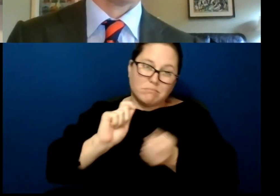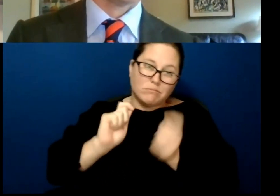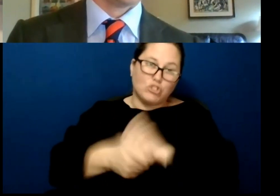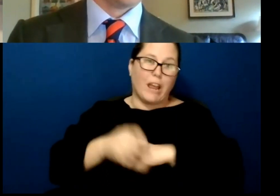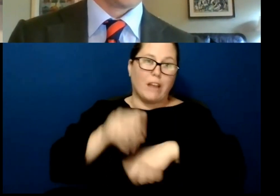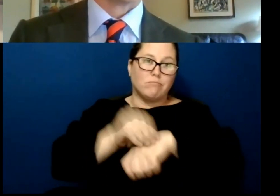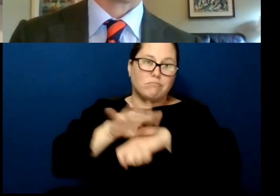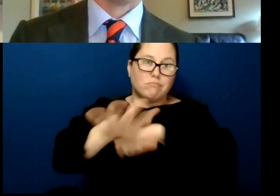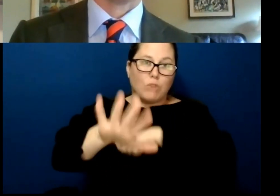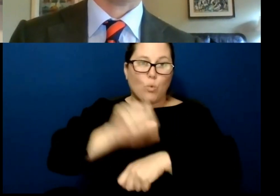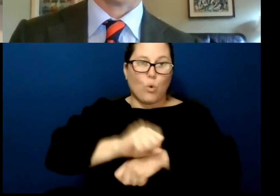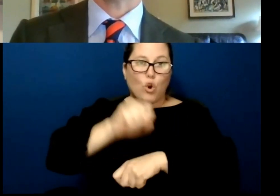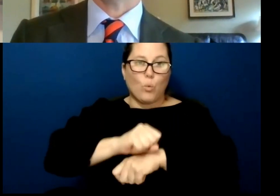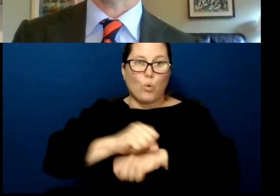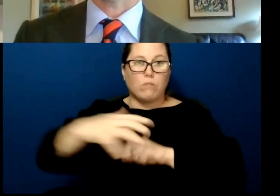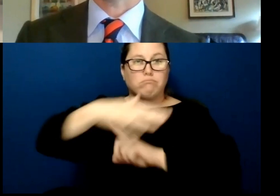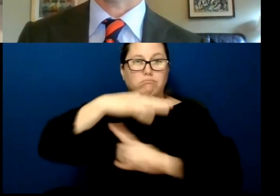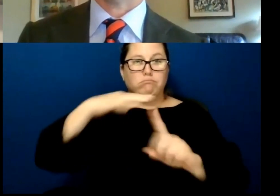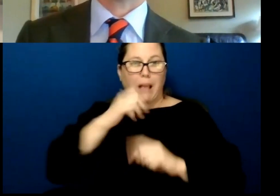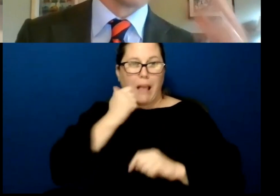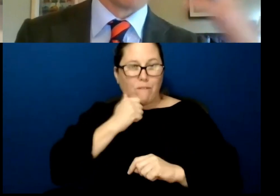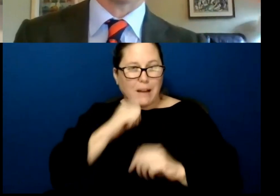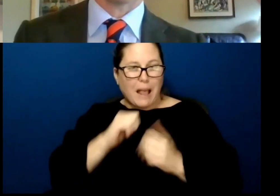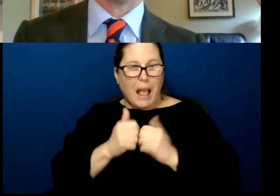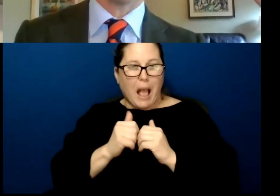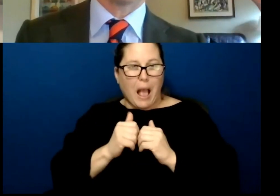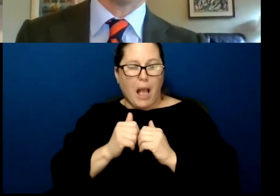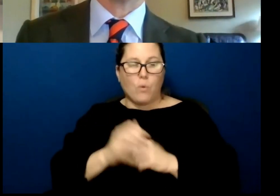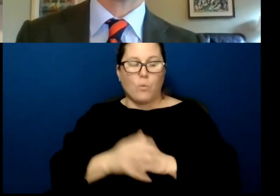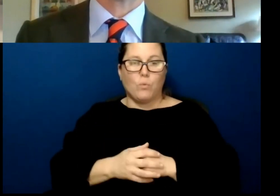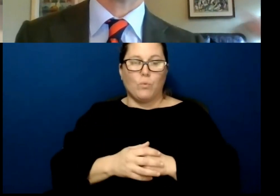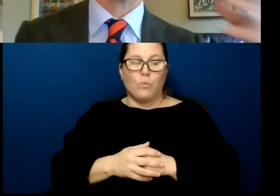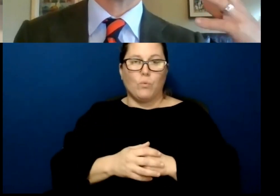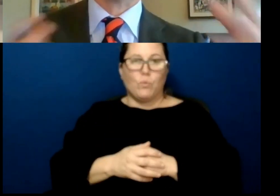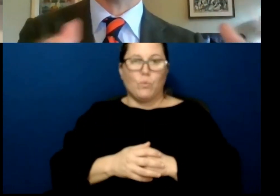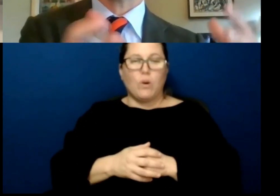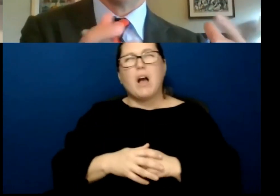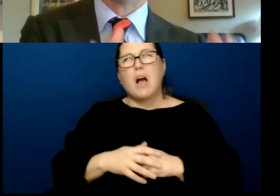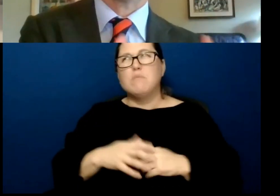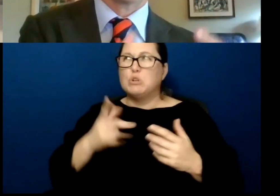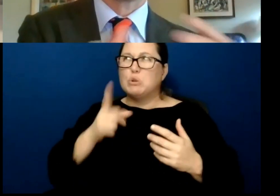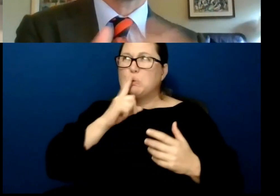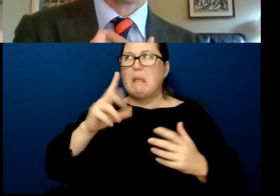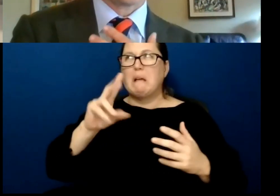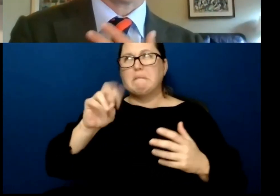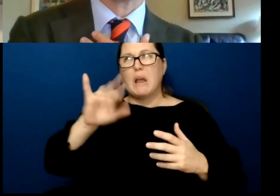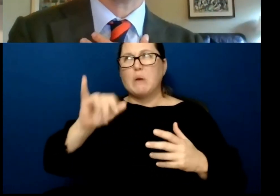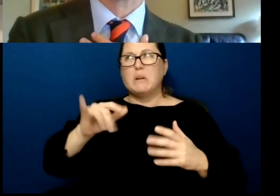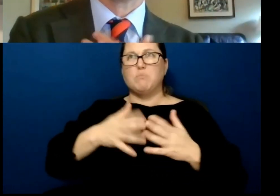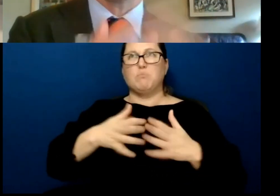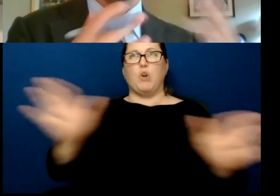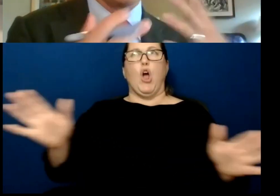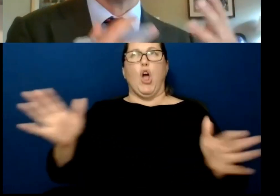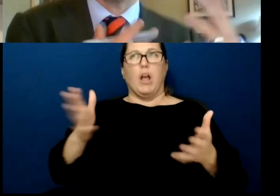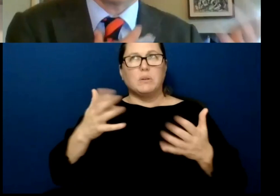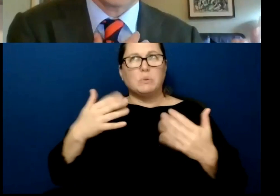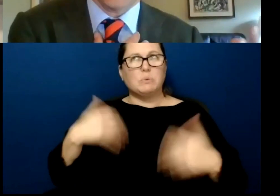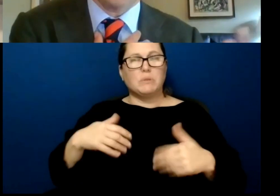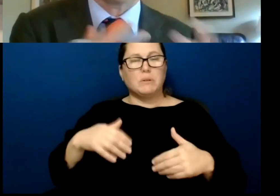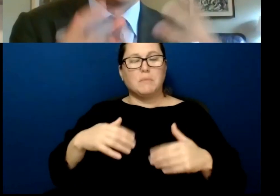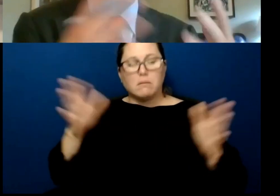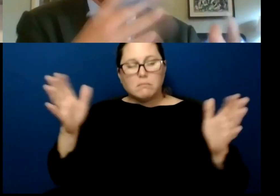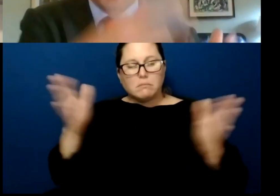this time. How has COVID impacted your day-to-day? It's probably a very broad question. Let's just focus now on like how you sort of